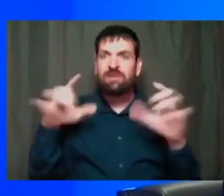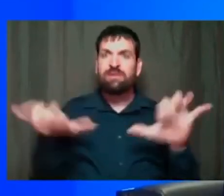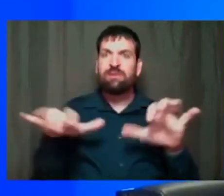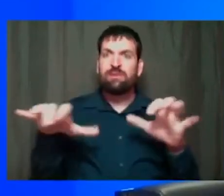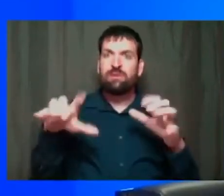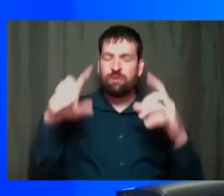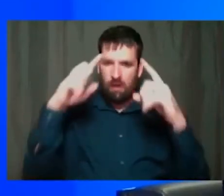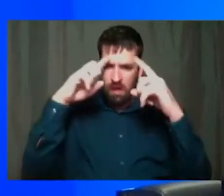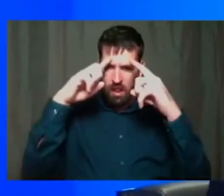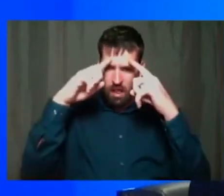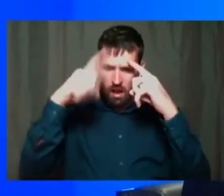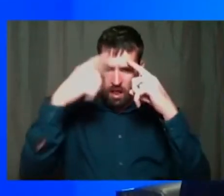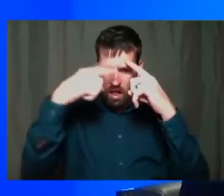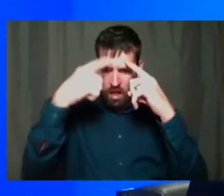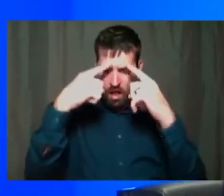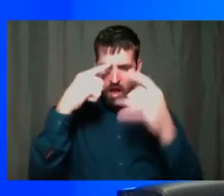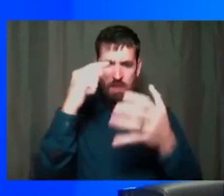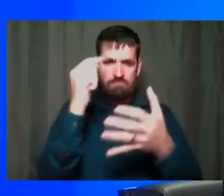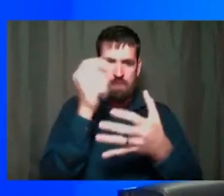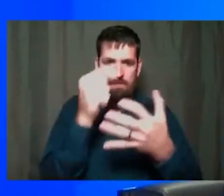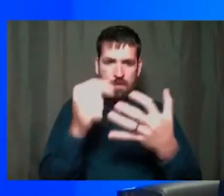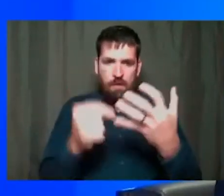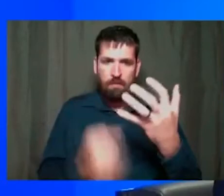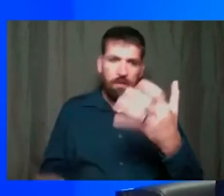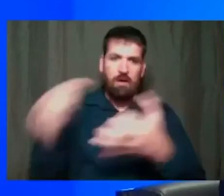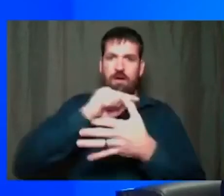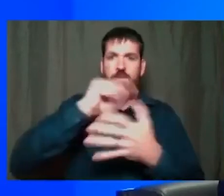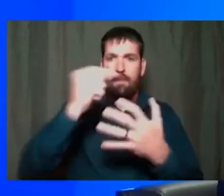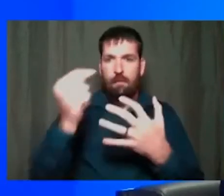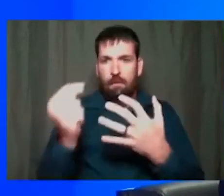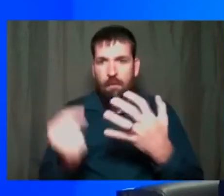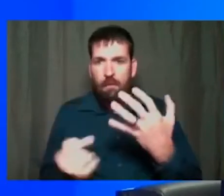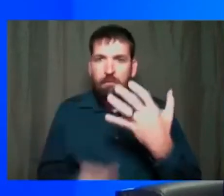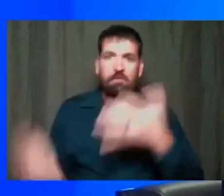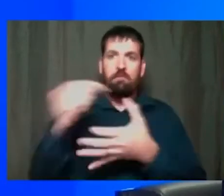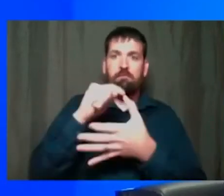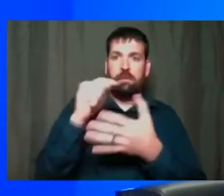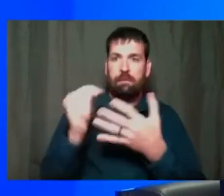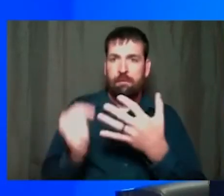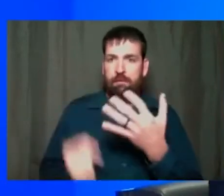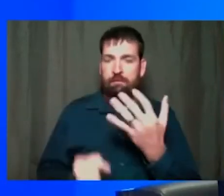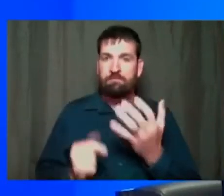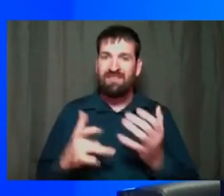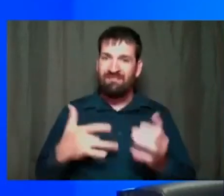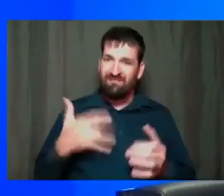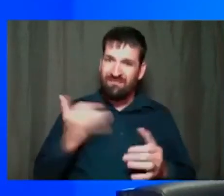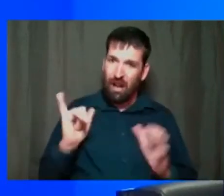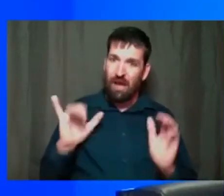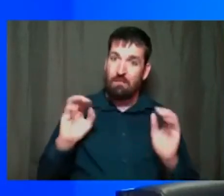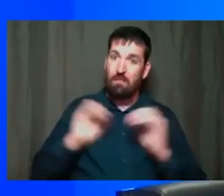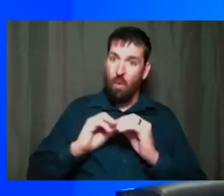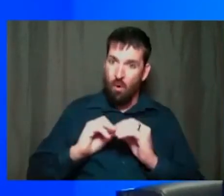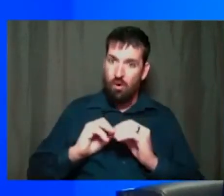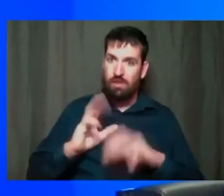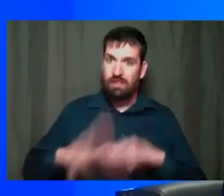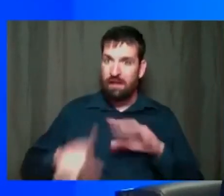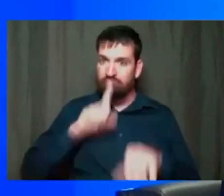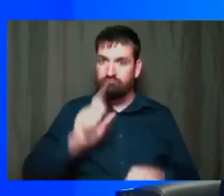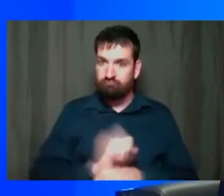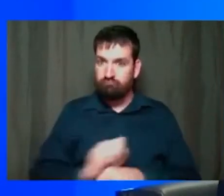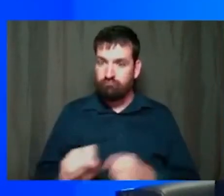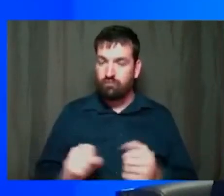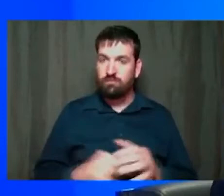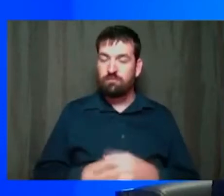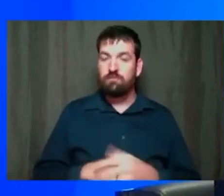like one keeps jumping in the front, then the next one, and so it feels like there's more problems than there actually are. And when you make